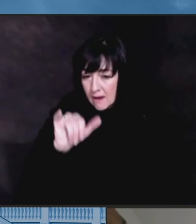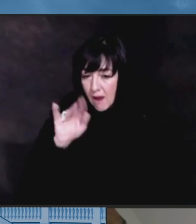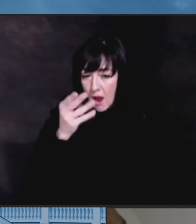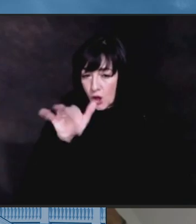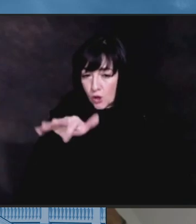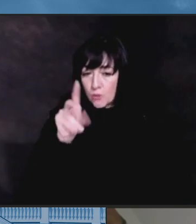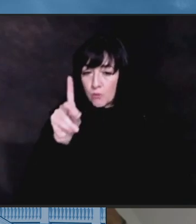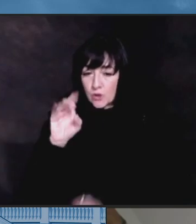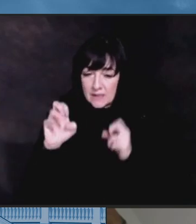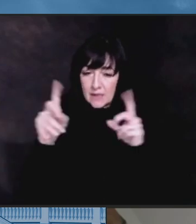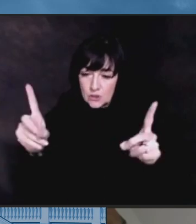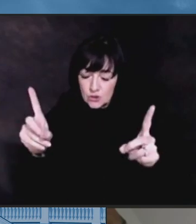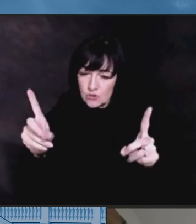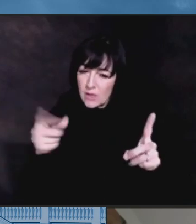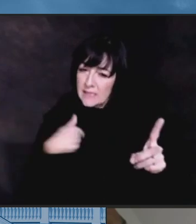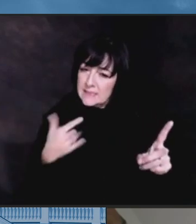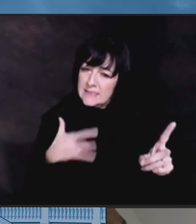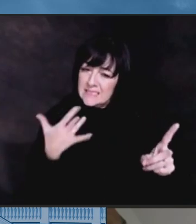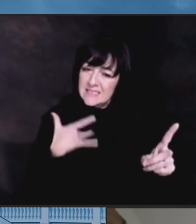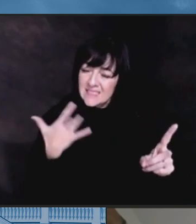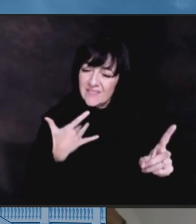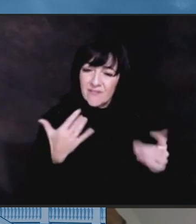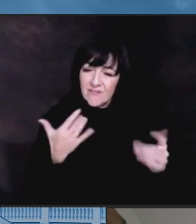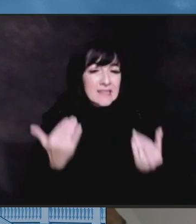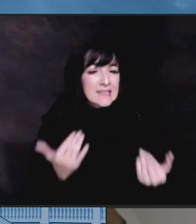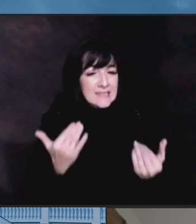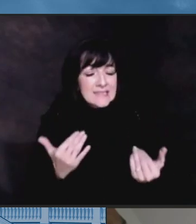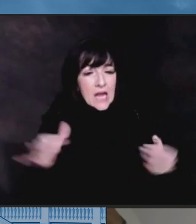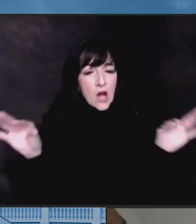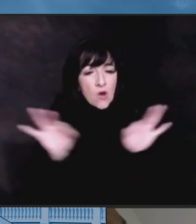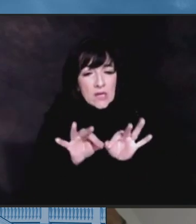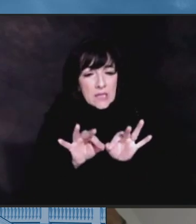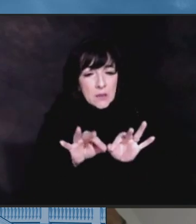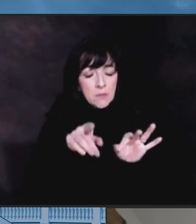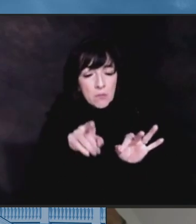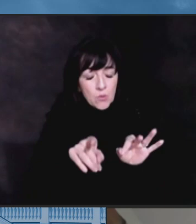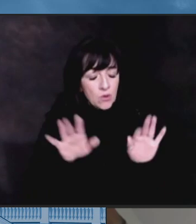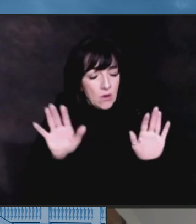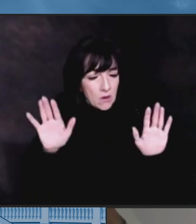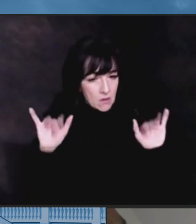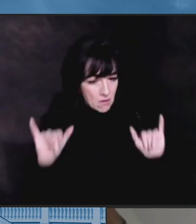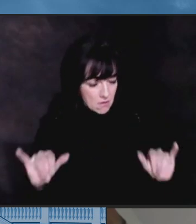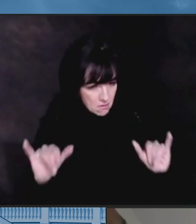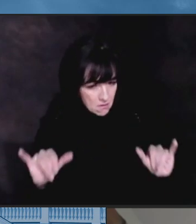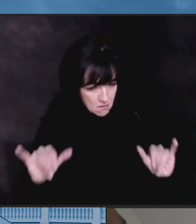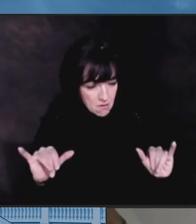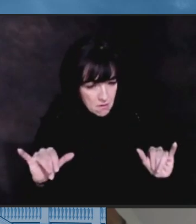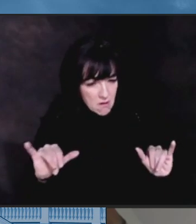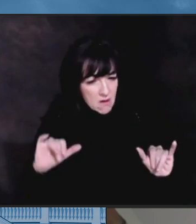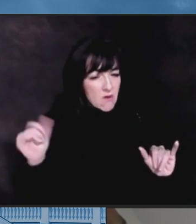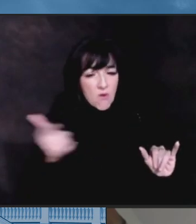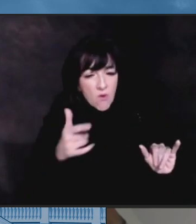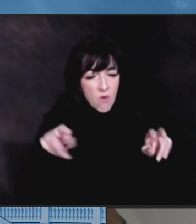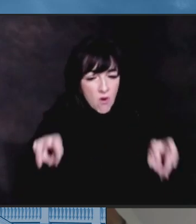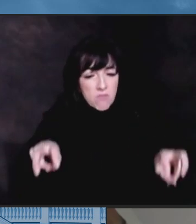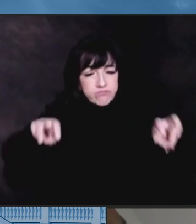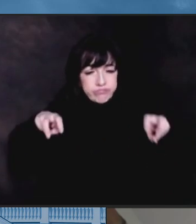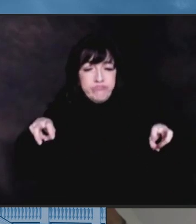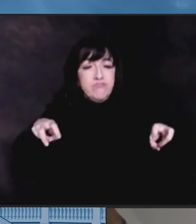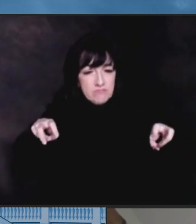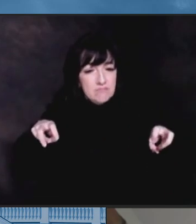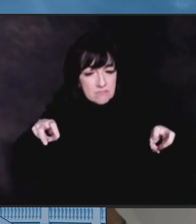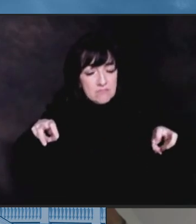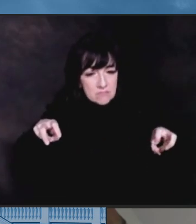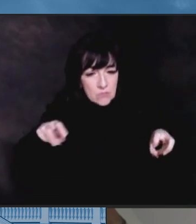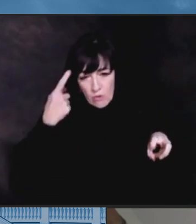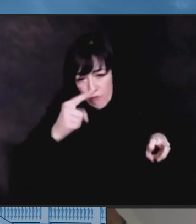step back, for everybody to get on the same page with respect to what the science is showing us, what the data is and the evidence